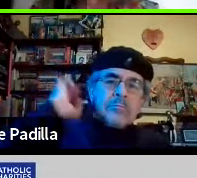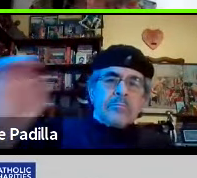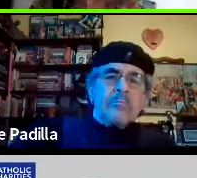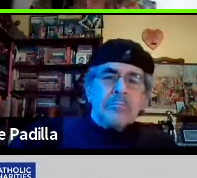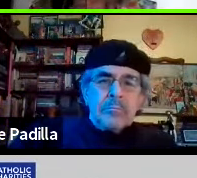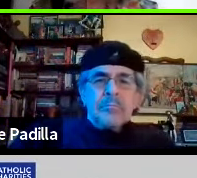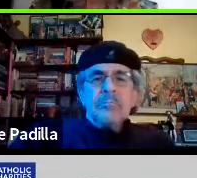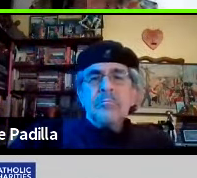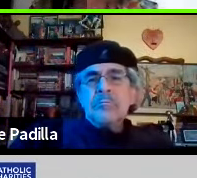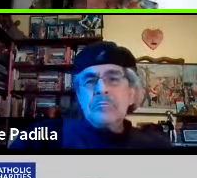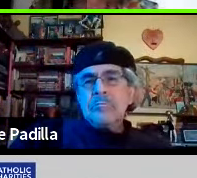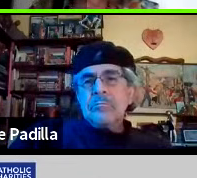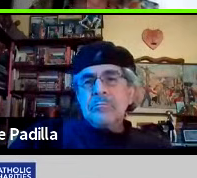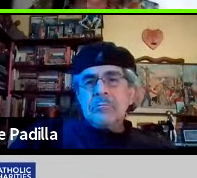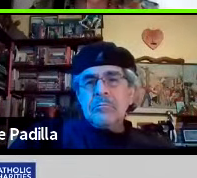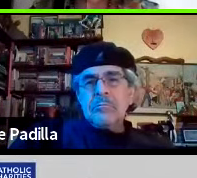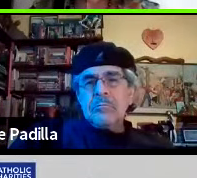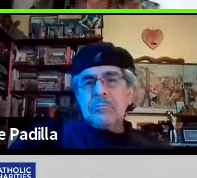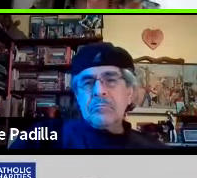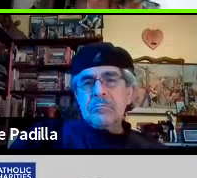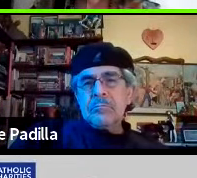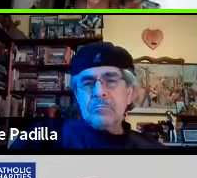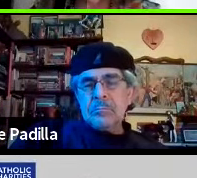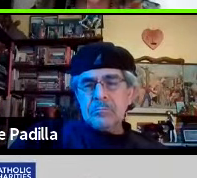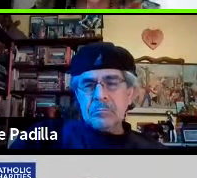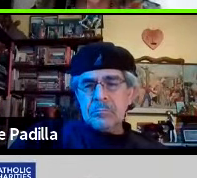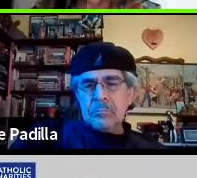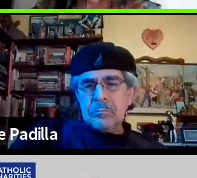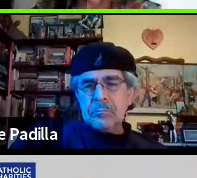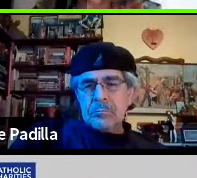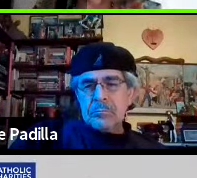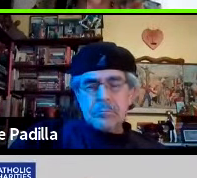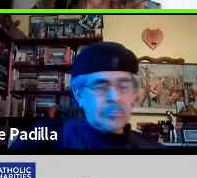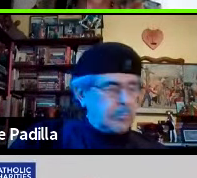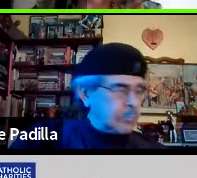to move on to our last agenda topic, and